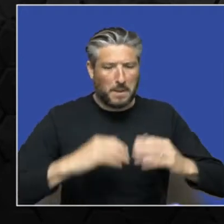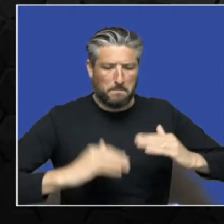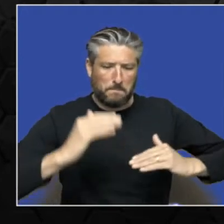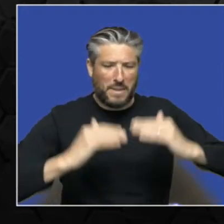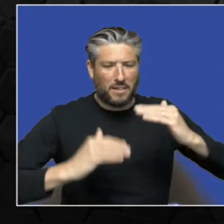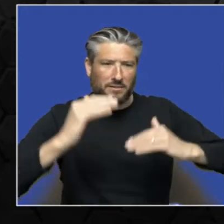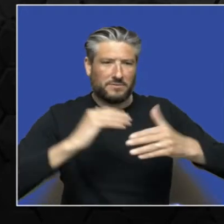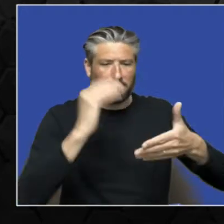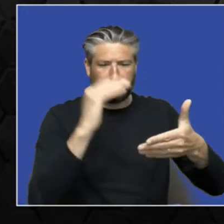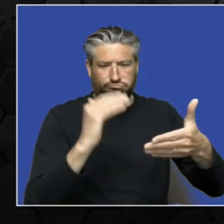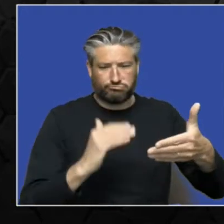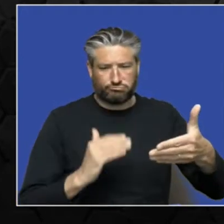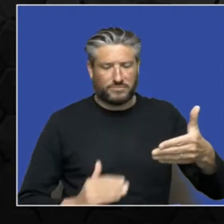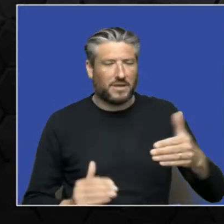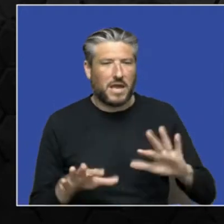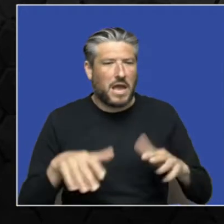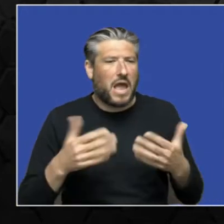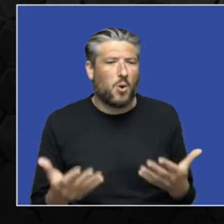Well,